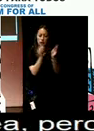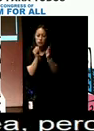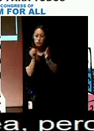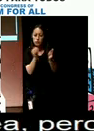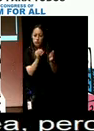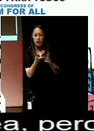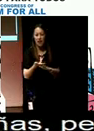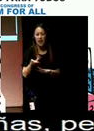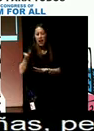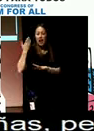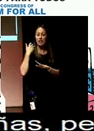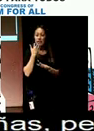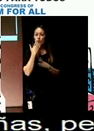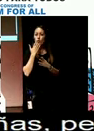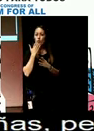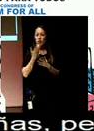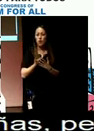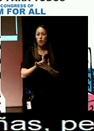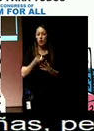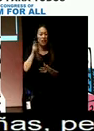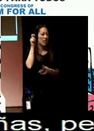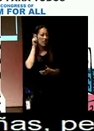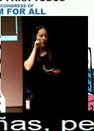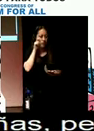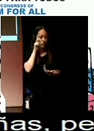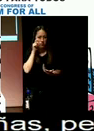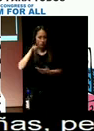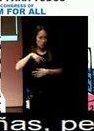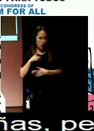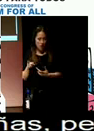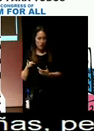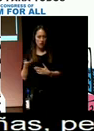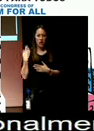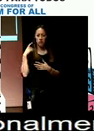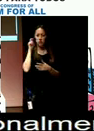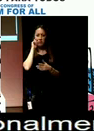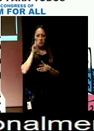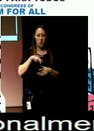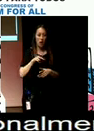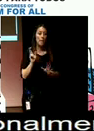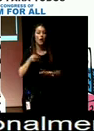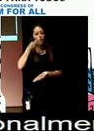of touristic flow, but today have an interest or have